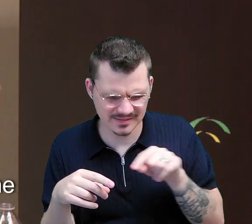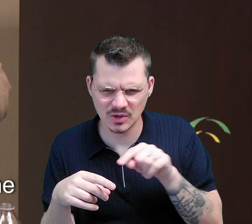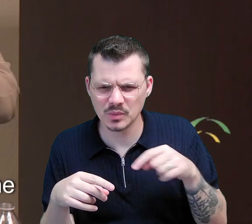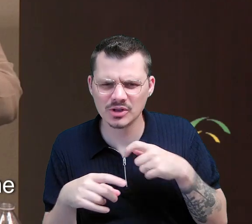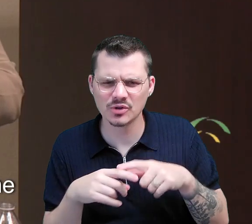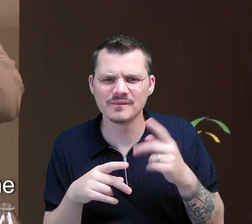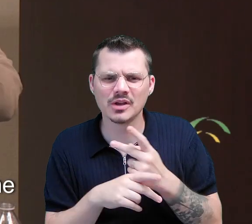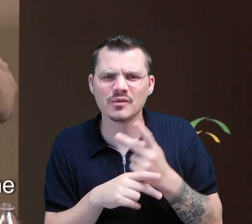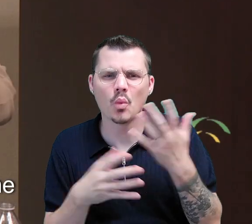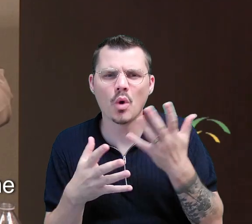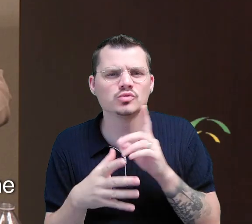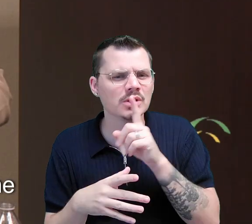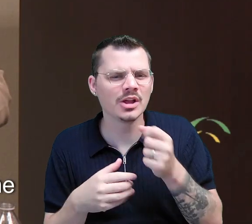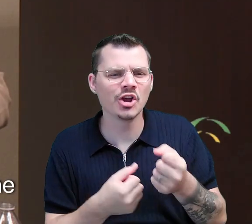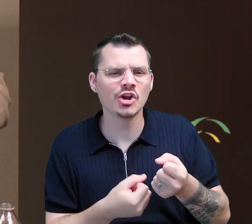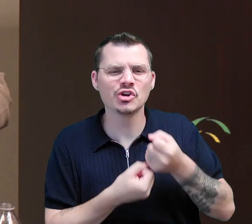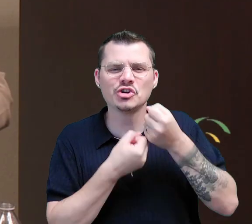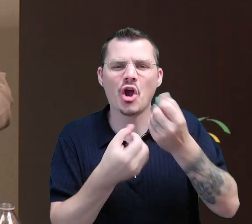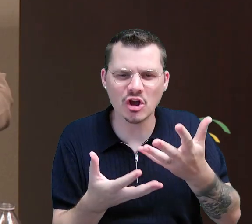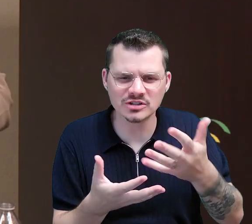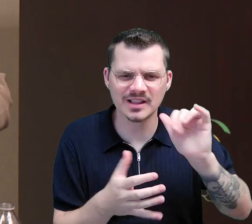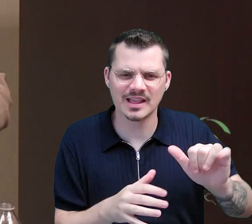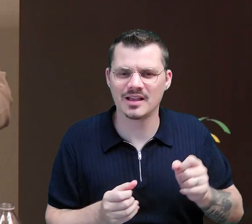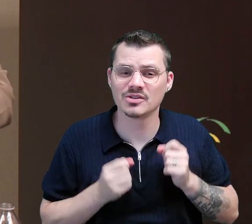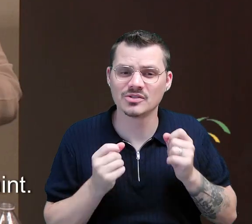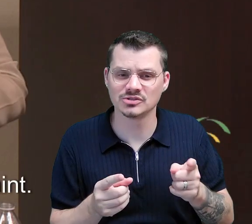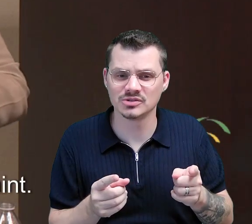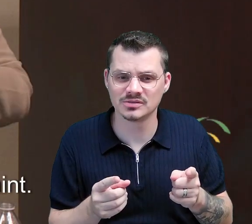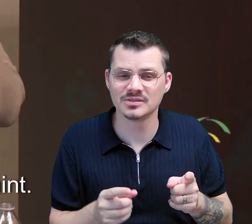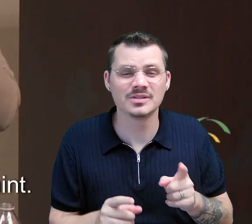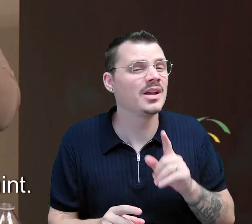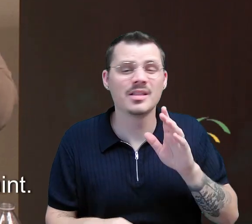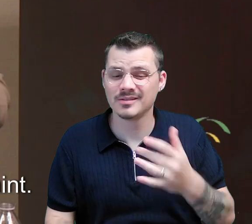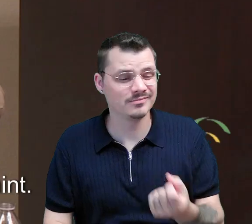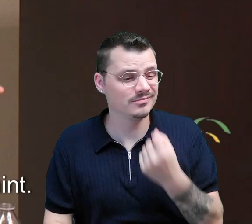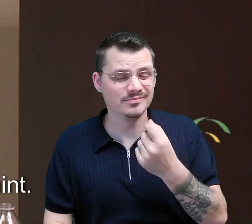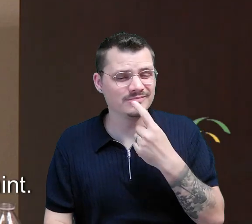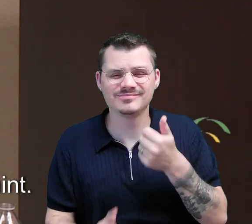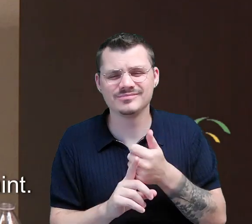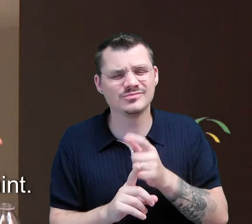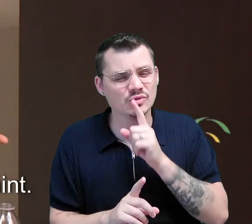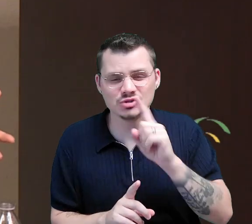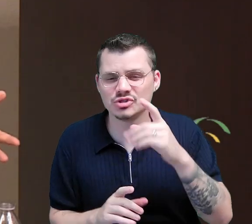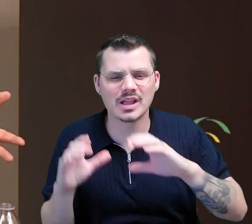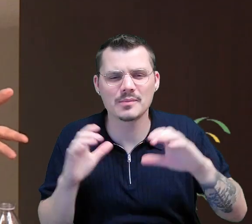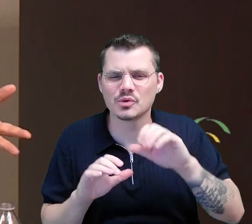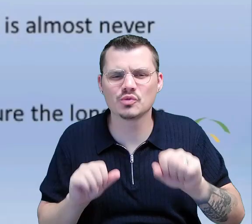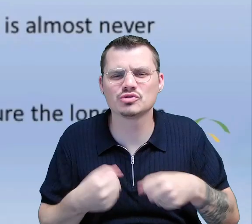thing where we got to figure out the cause of the aggression. Otherwise, it's purely chemical